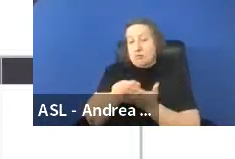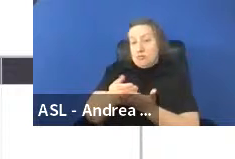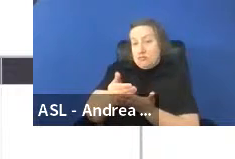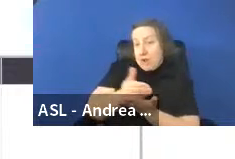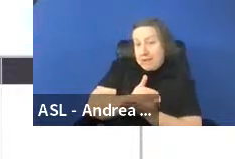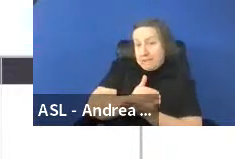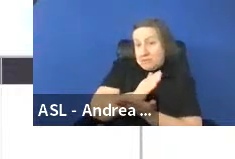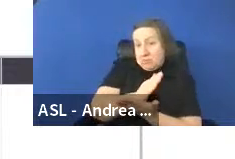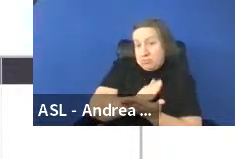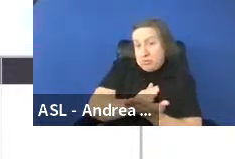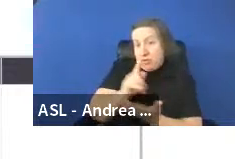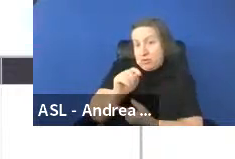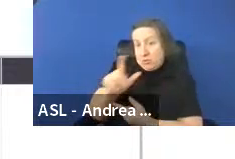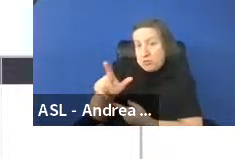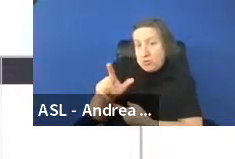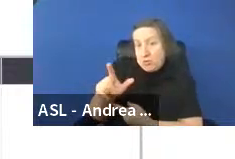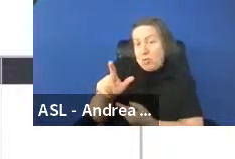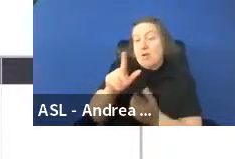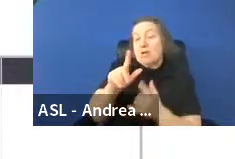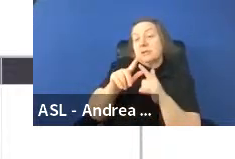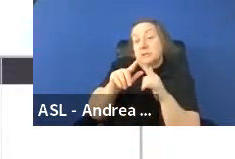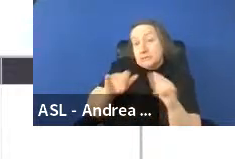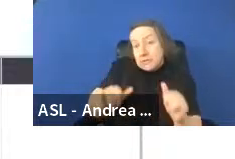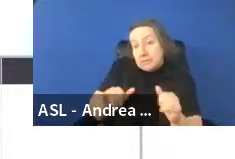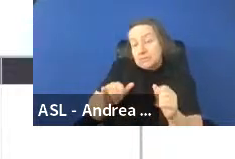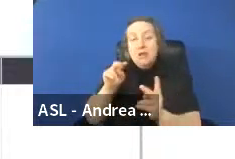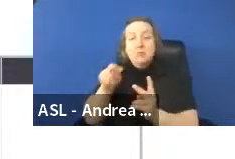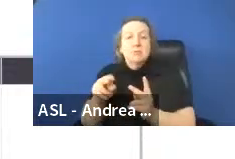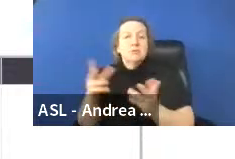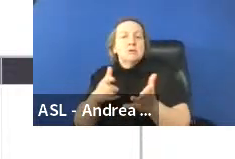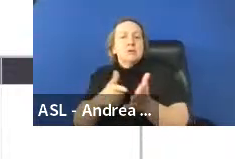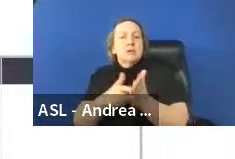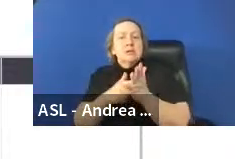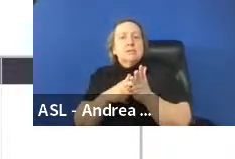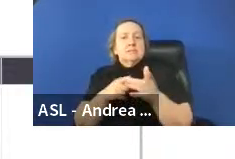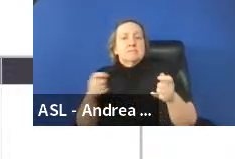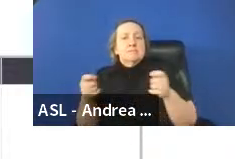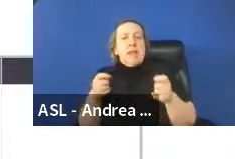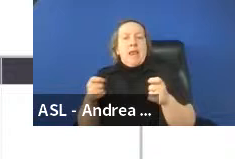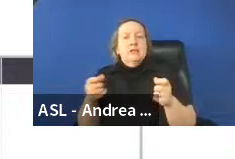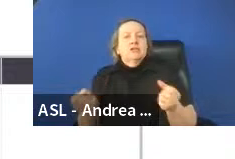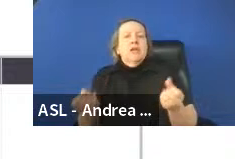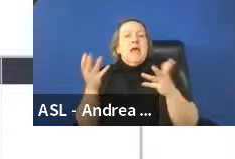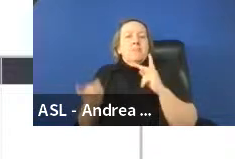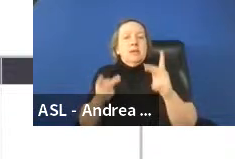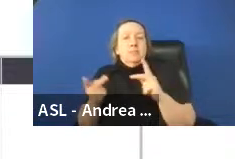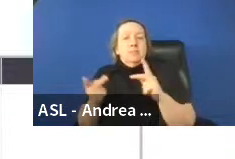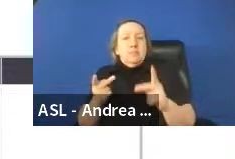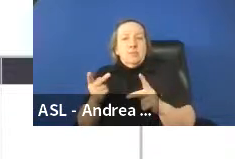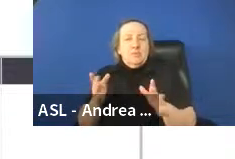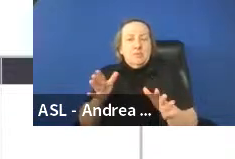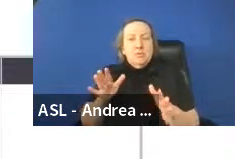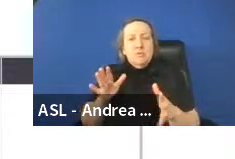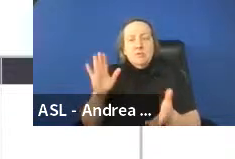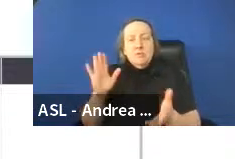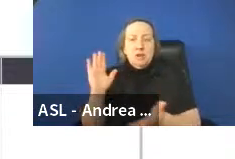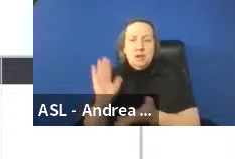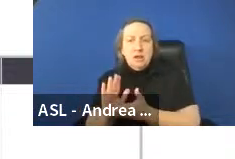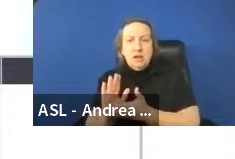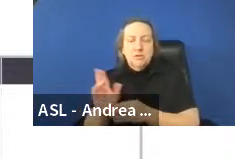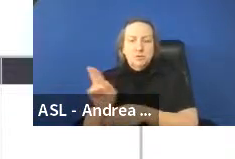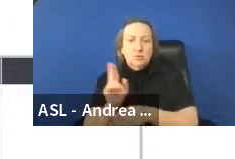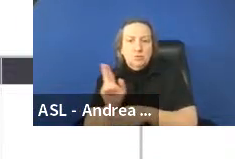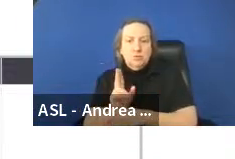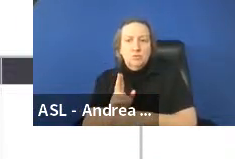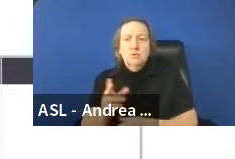of tolling, but it's also looking at the demand management part of tolling and how